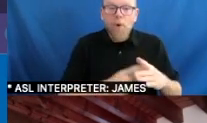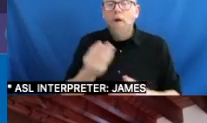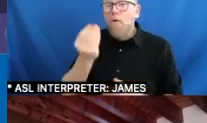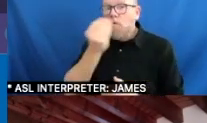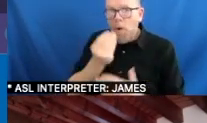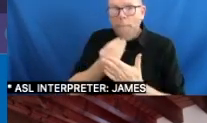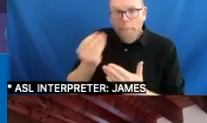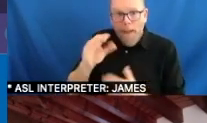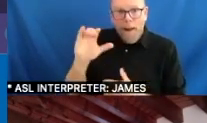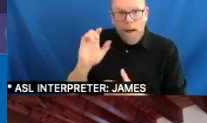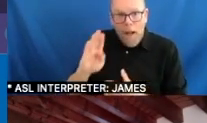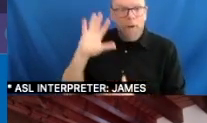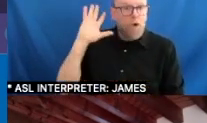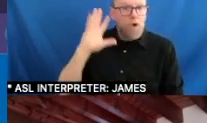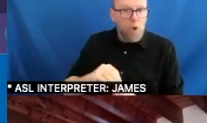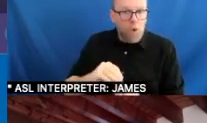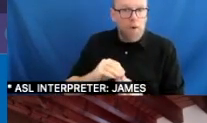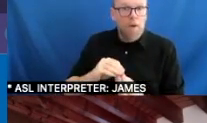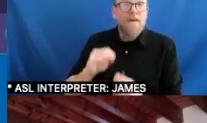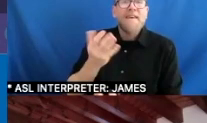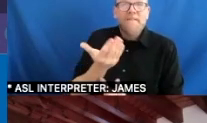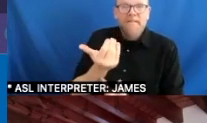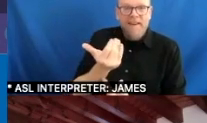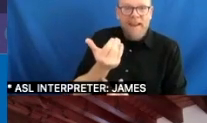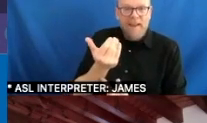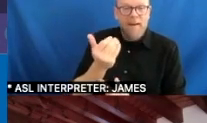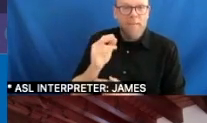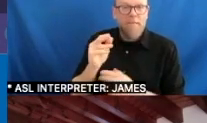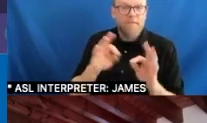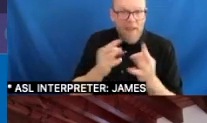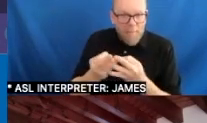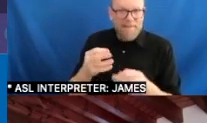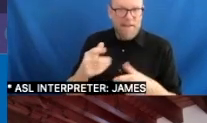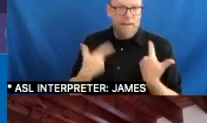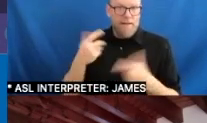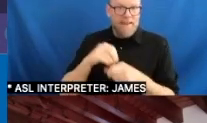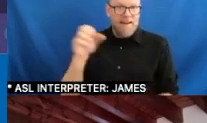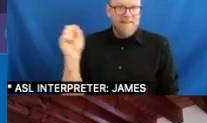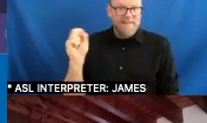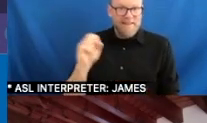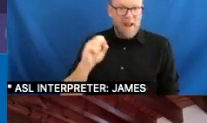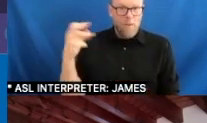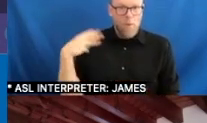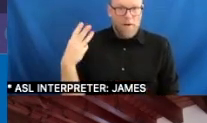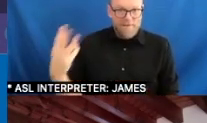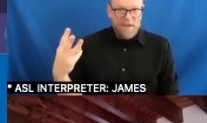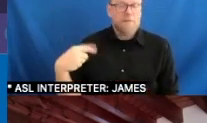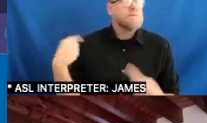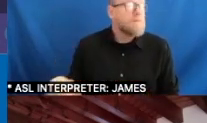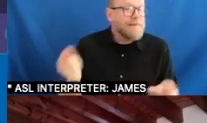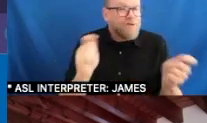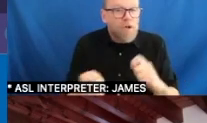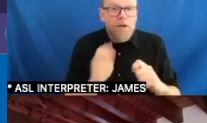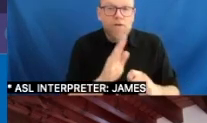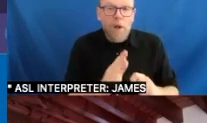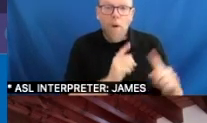of 15 Seattle families in 1953. Since then, their priorities have changed, but their mission